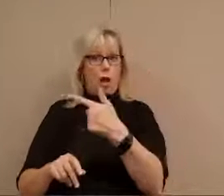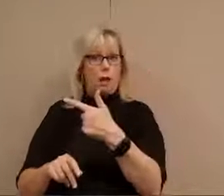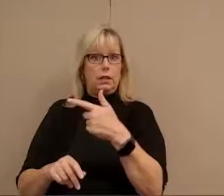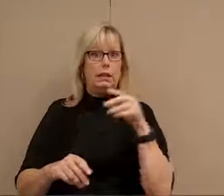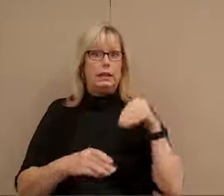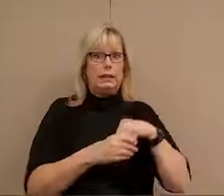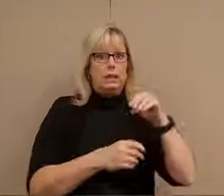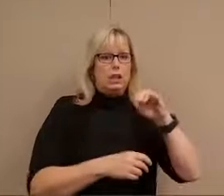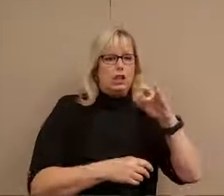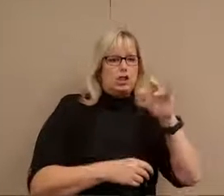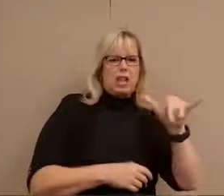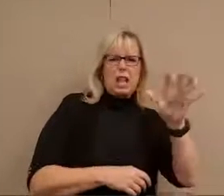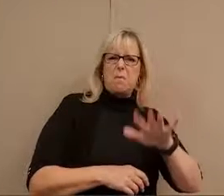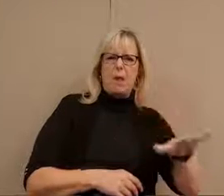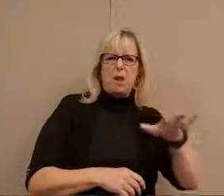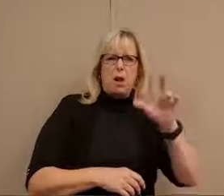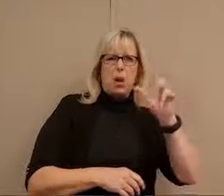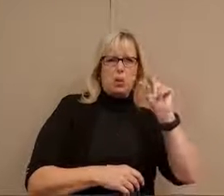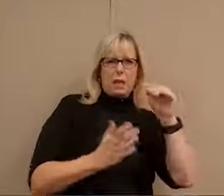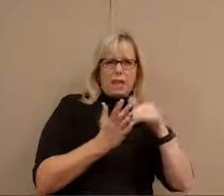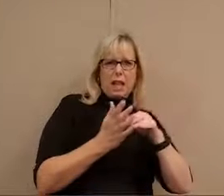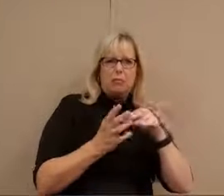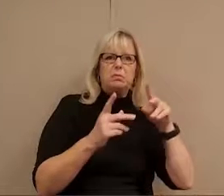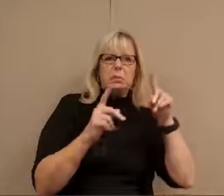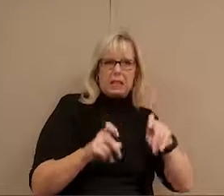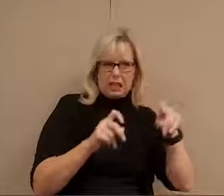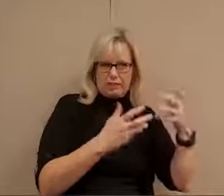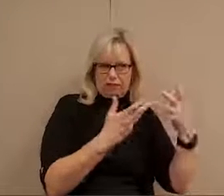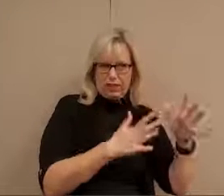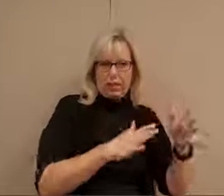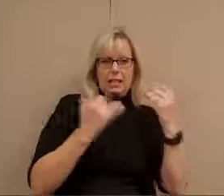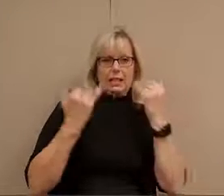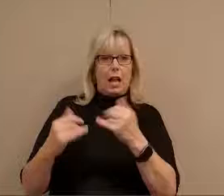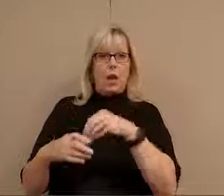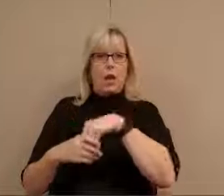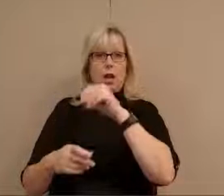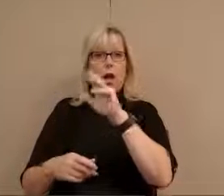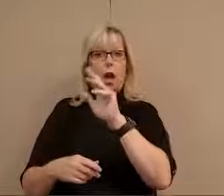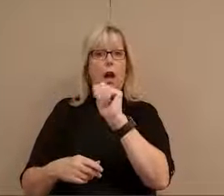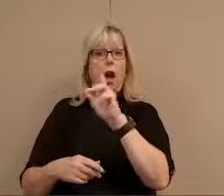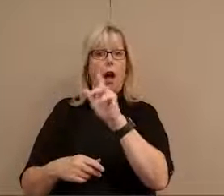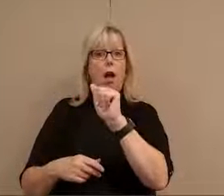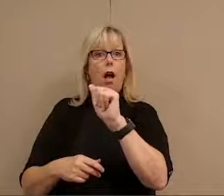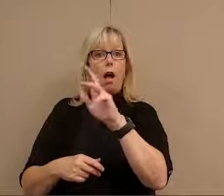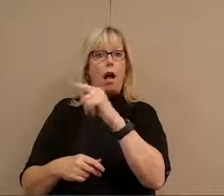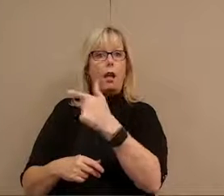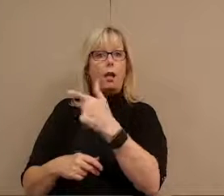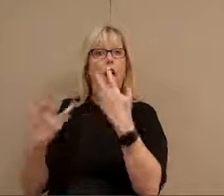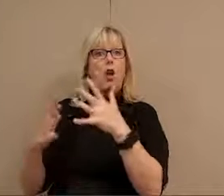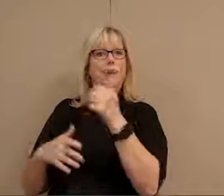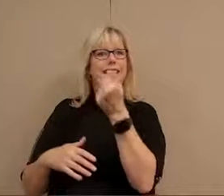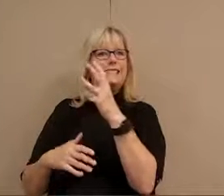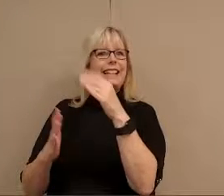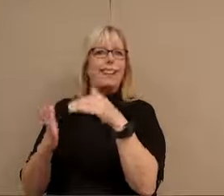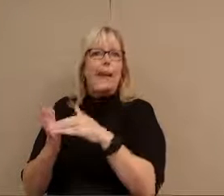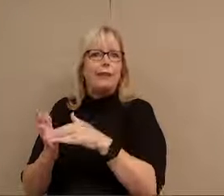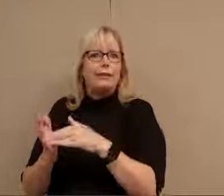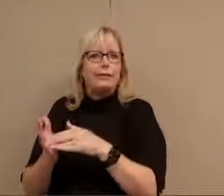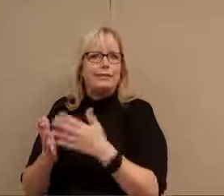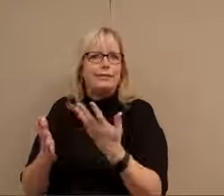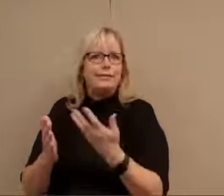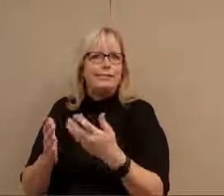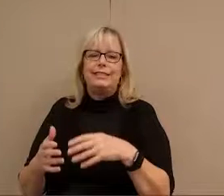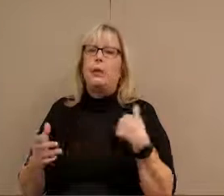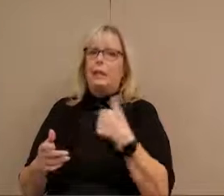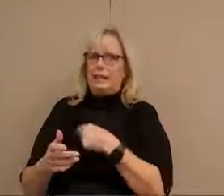July, we had around 20,000 tests complete. And now in August, we're at 16,000 already? So we're